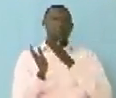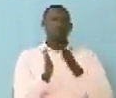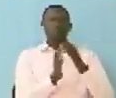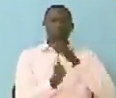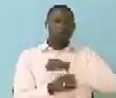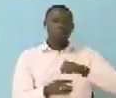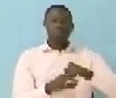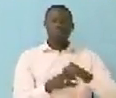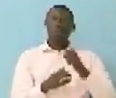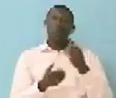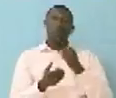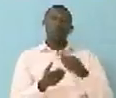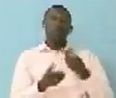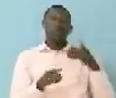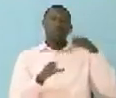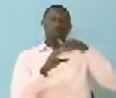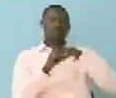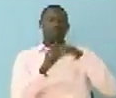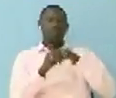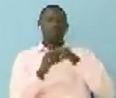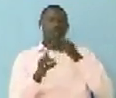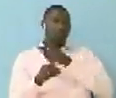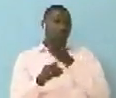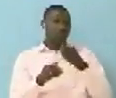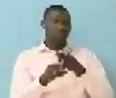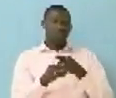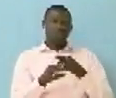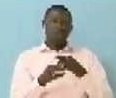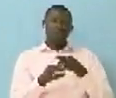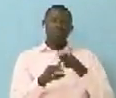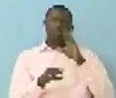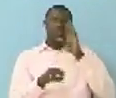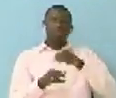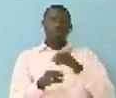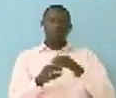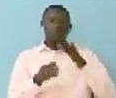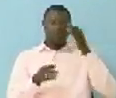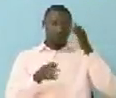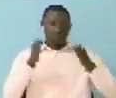we are part of those that led their court martial.